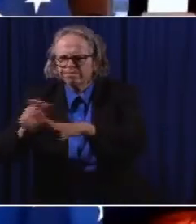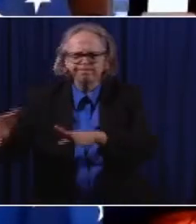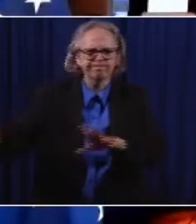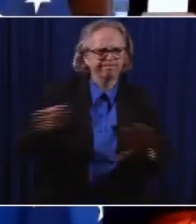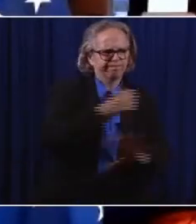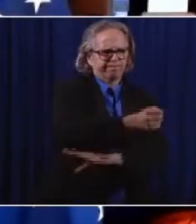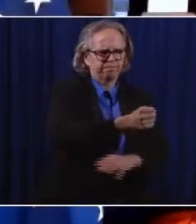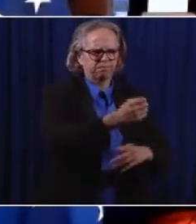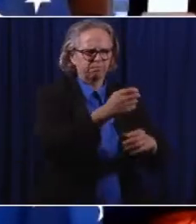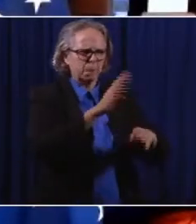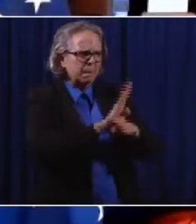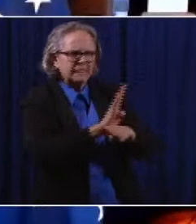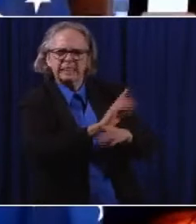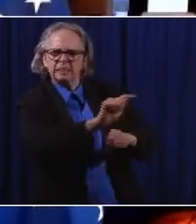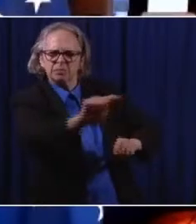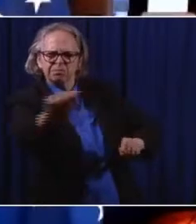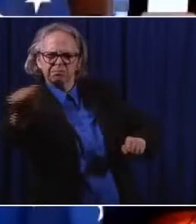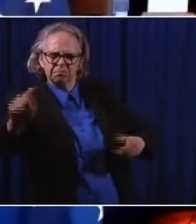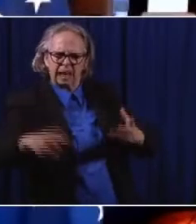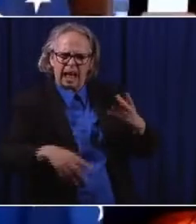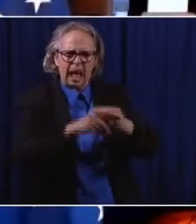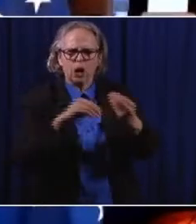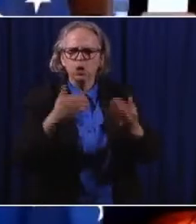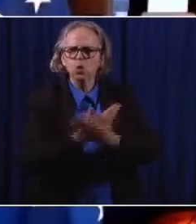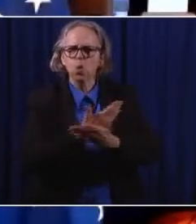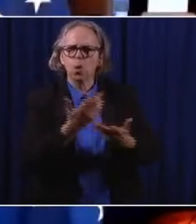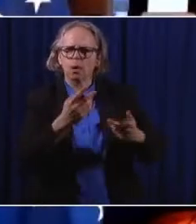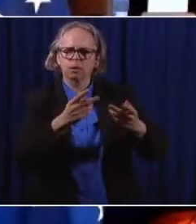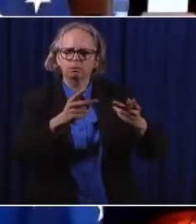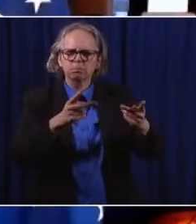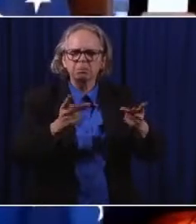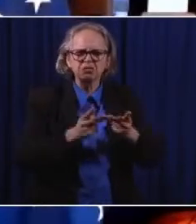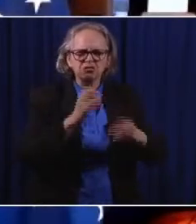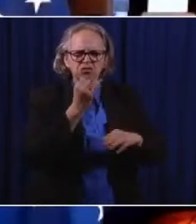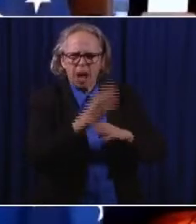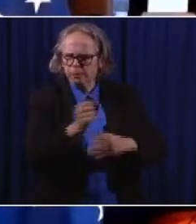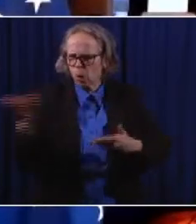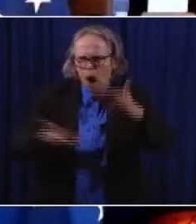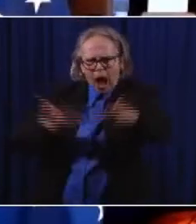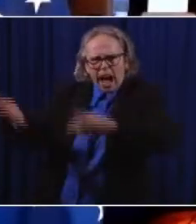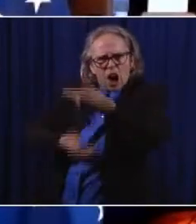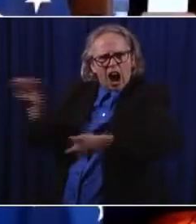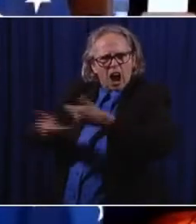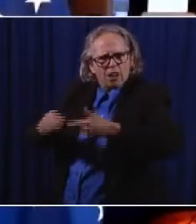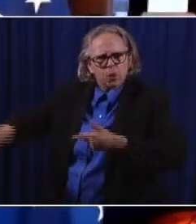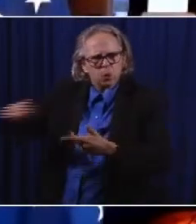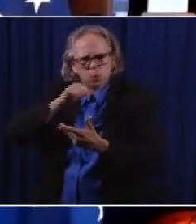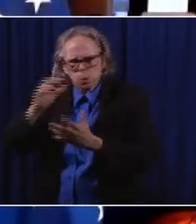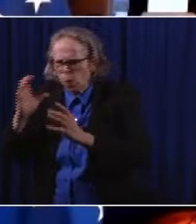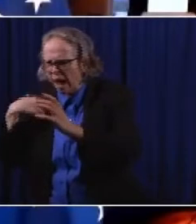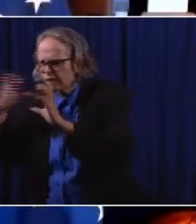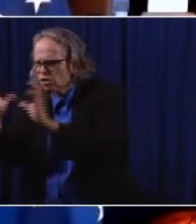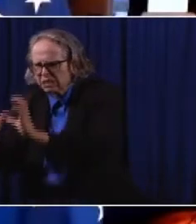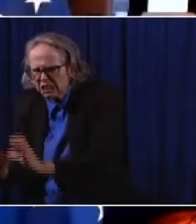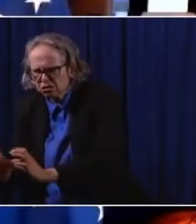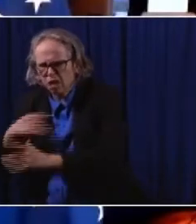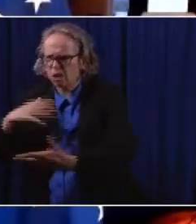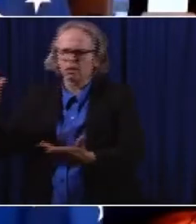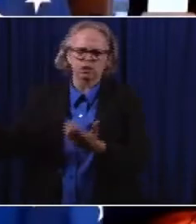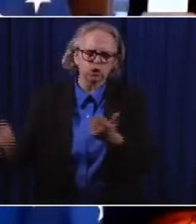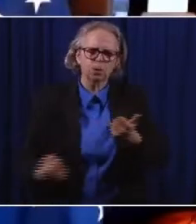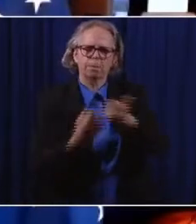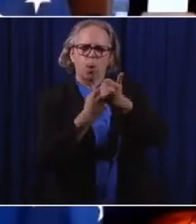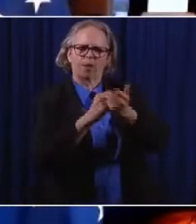helping those individuals not only contribute to the success of the company, but also to their own success by helping